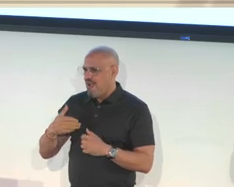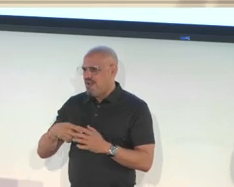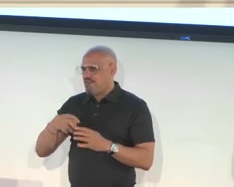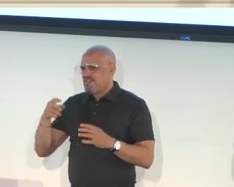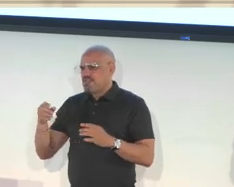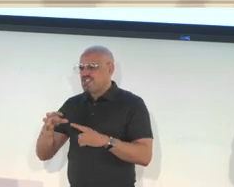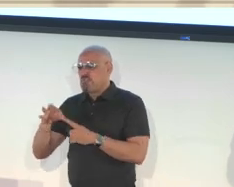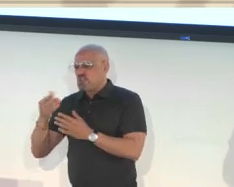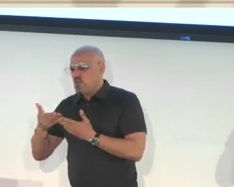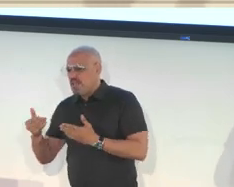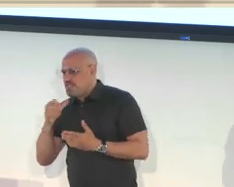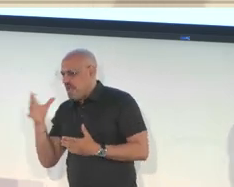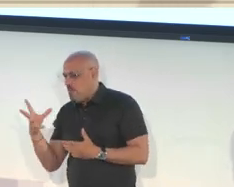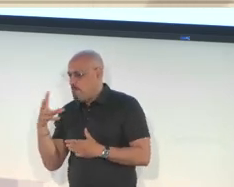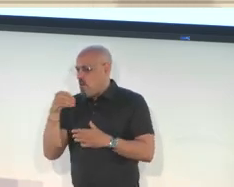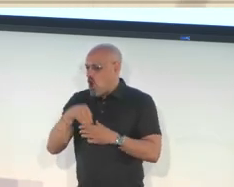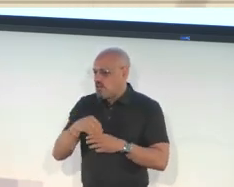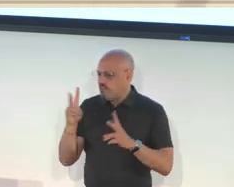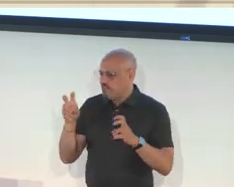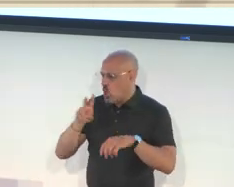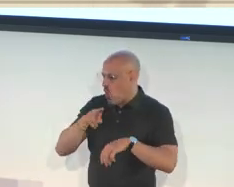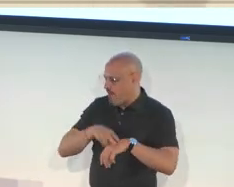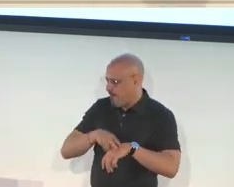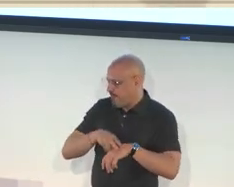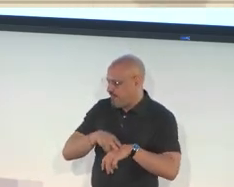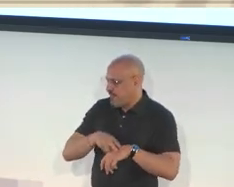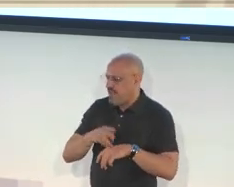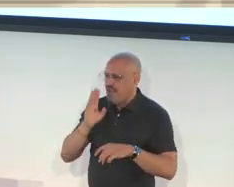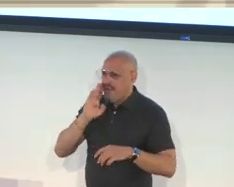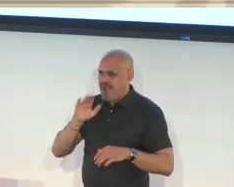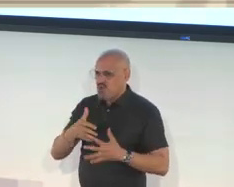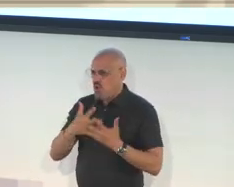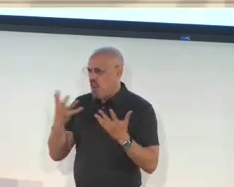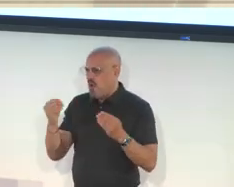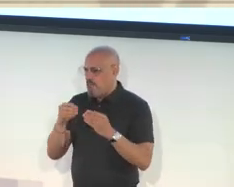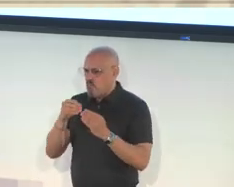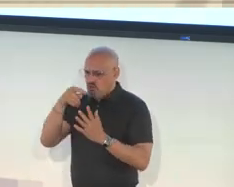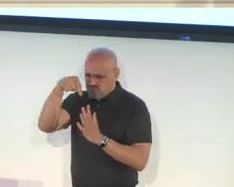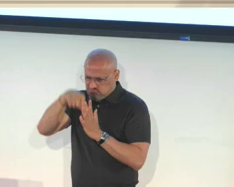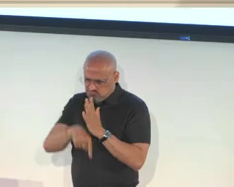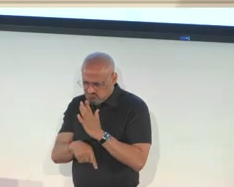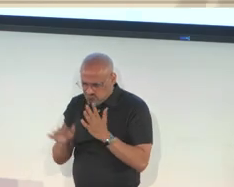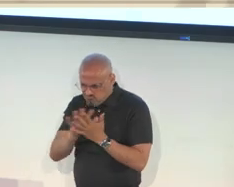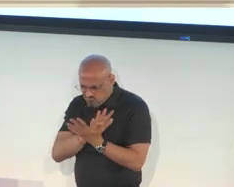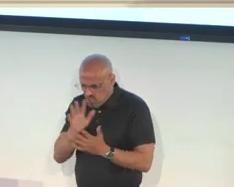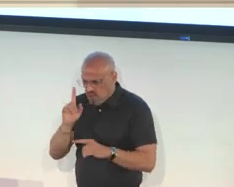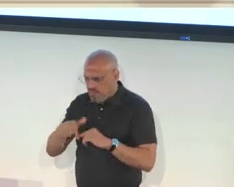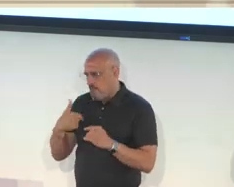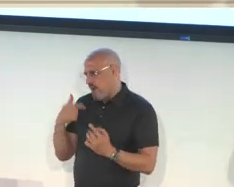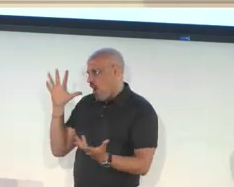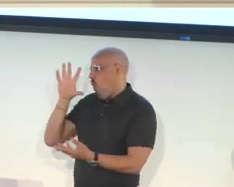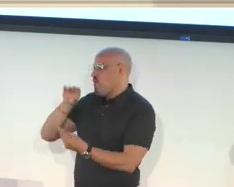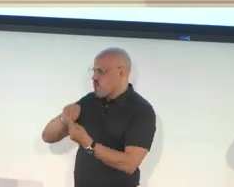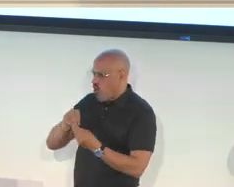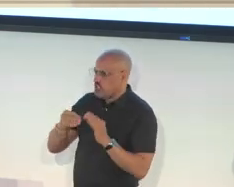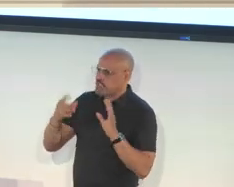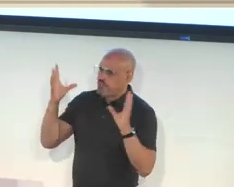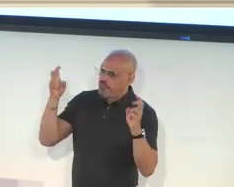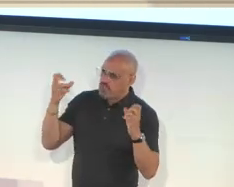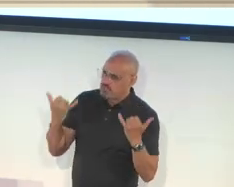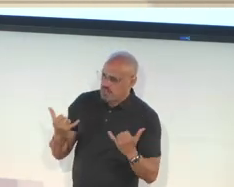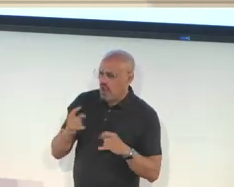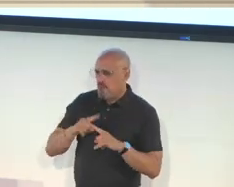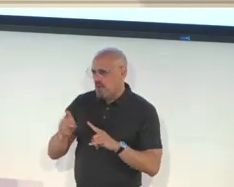and not necessarily part of the norm. And although I know that there's much more nuance than my overarching approach, my point was